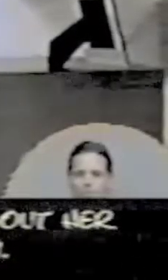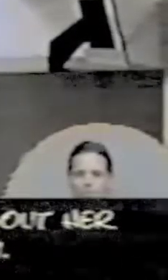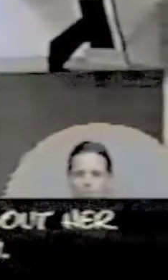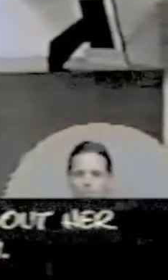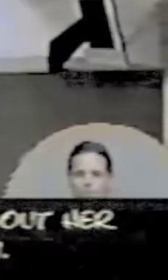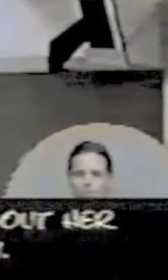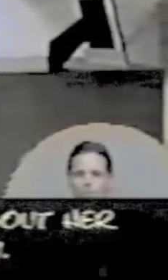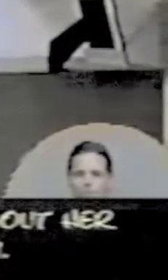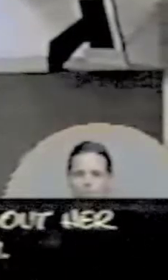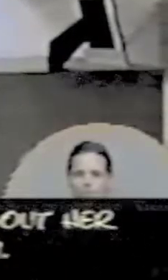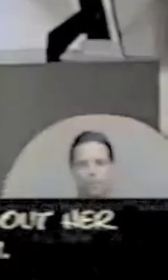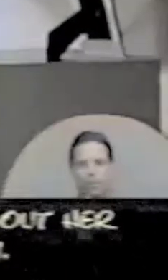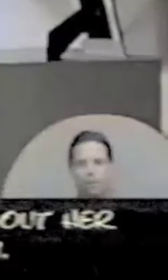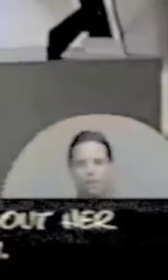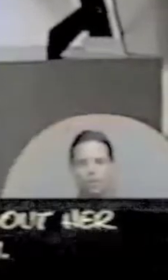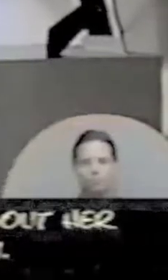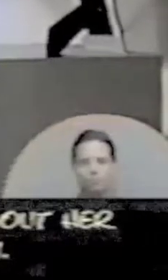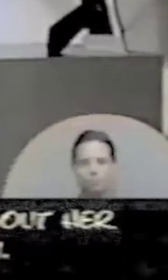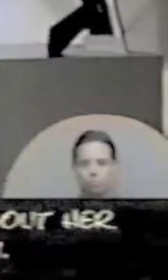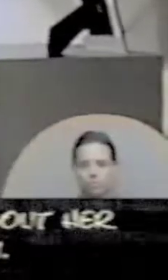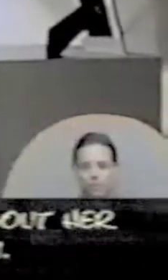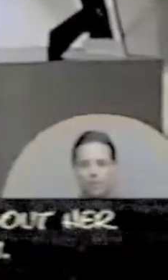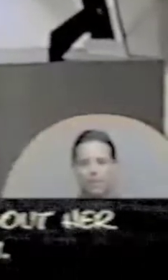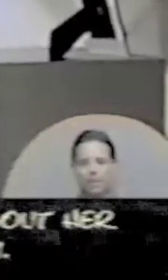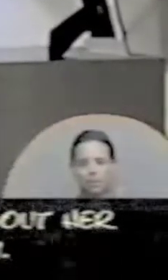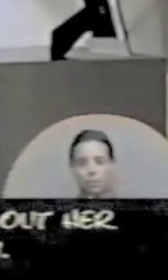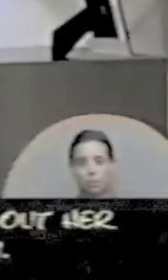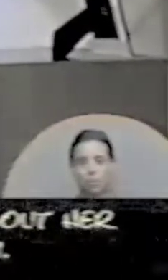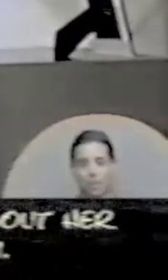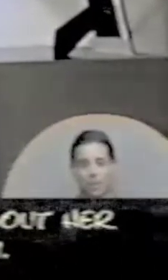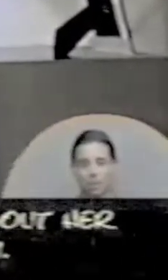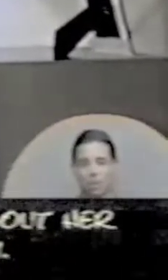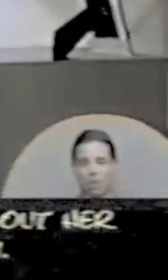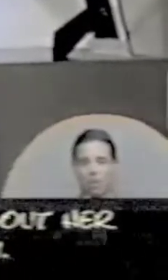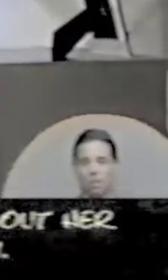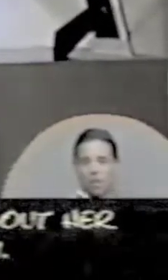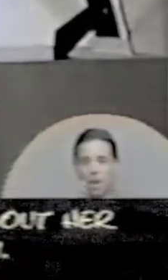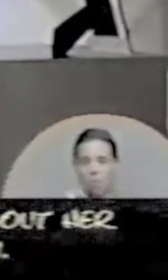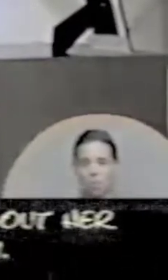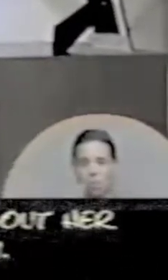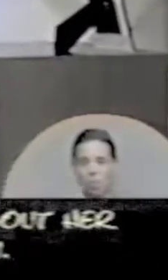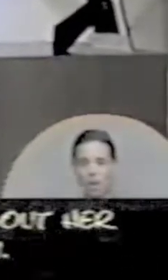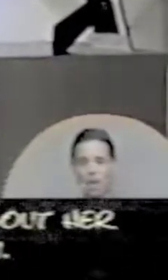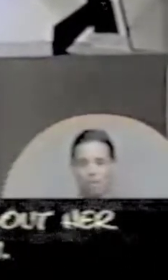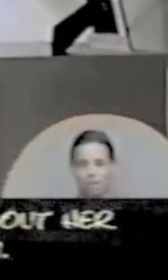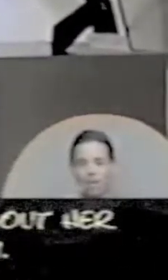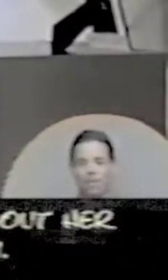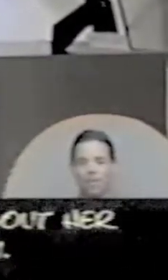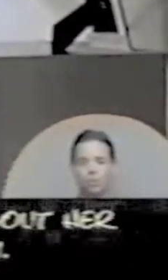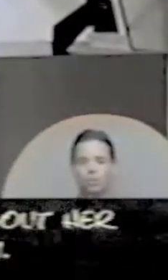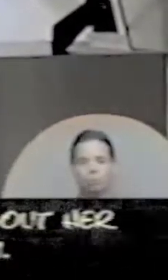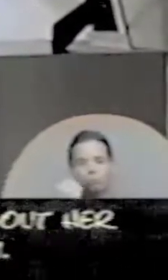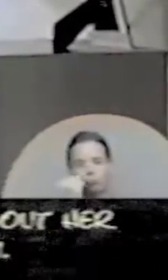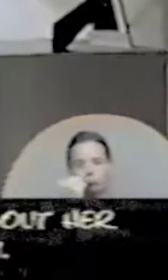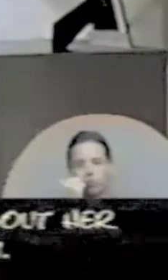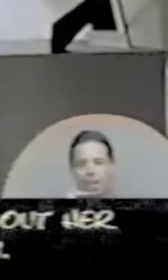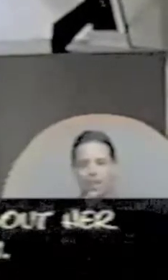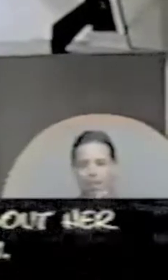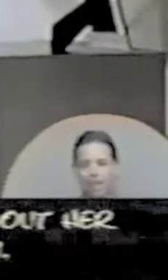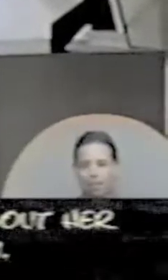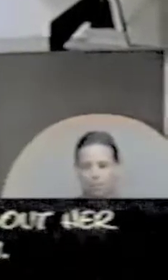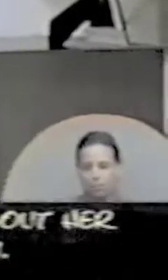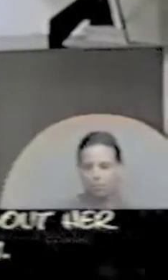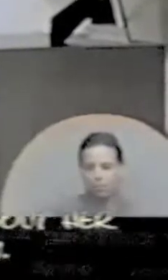Some of the adaptive technologies I use in my kitchen, the microwave is just, it uses a regular label